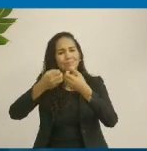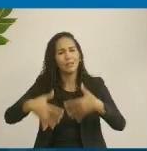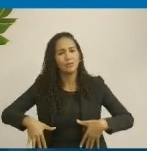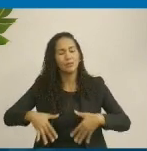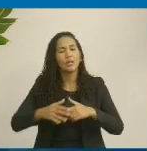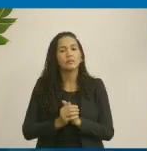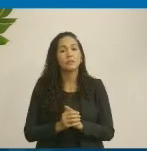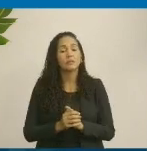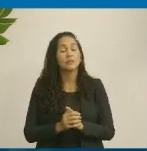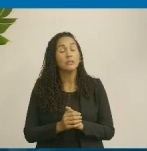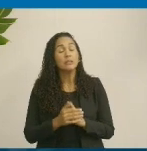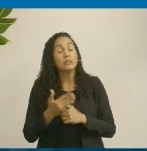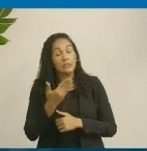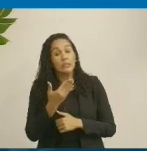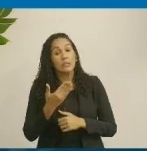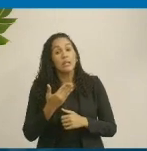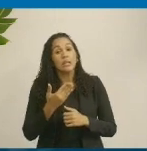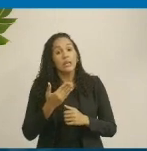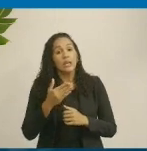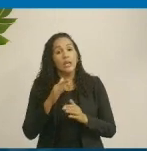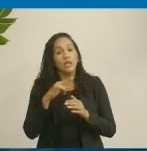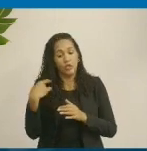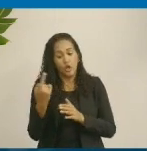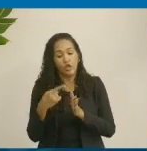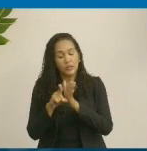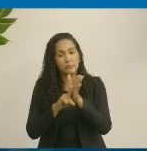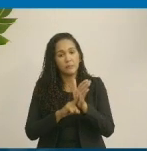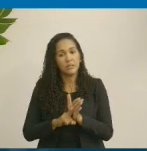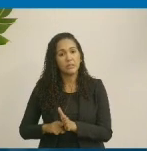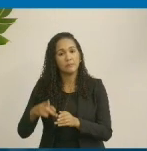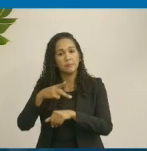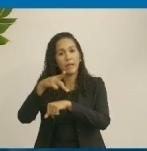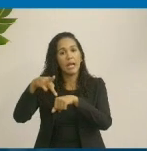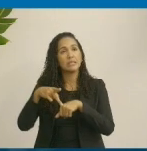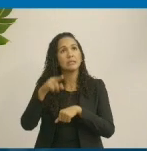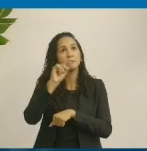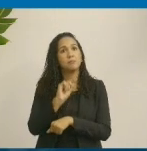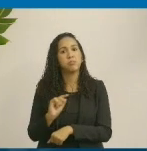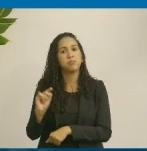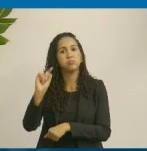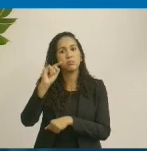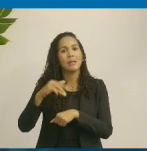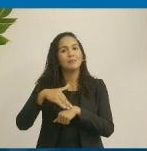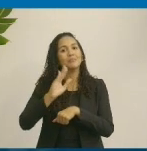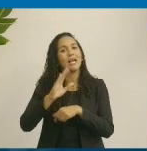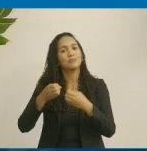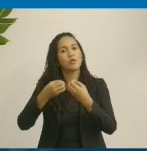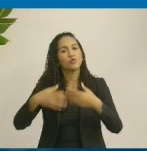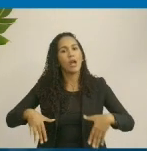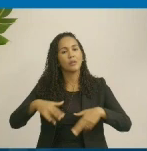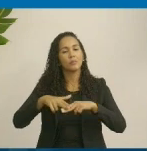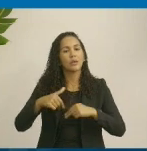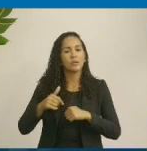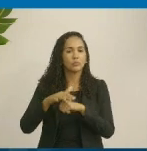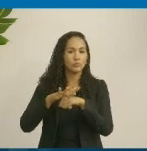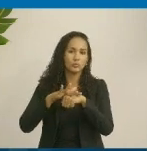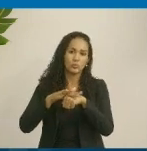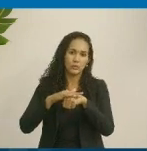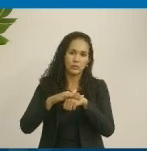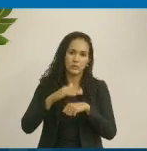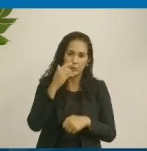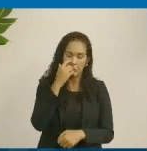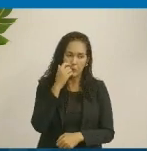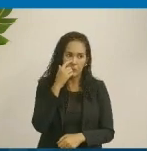that are mostly affected by this disease. So, how did we go